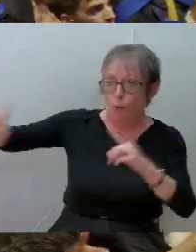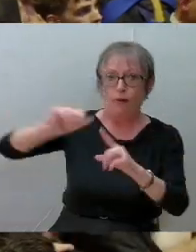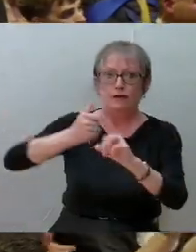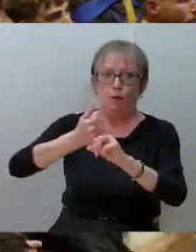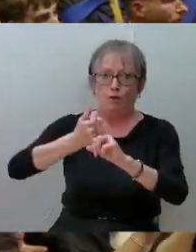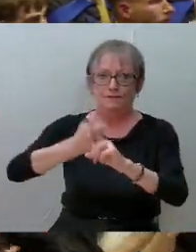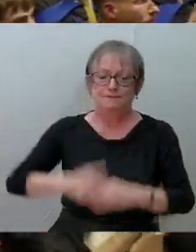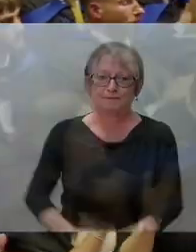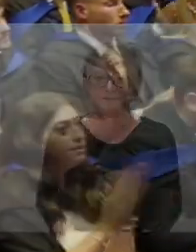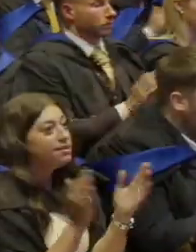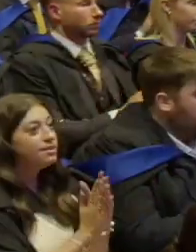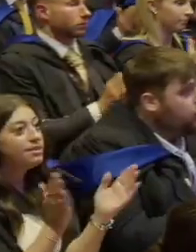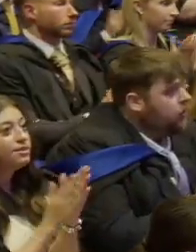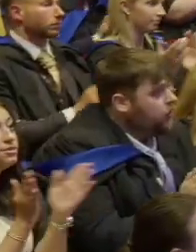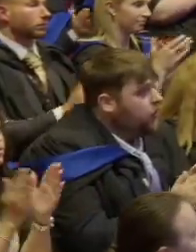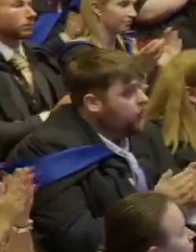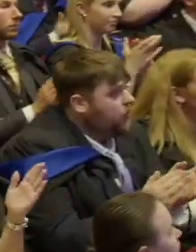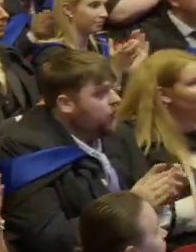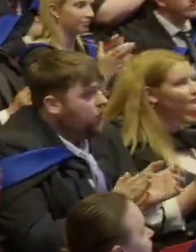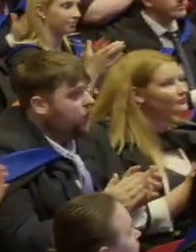and your children.